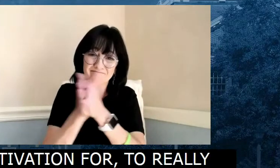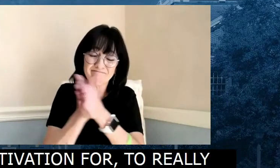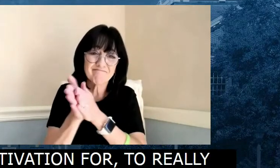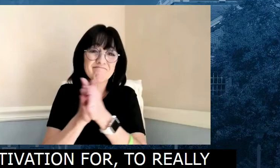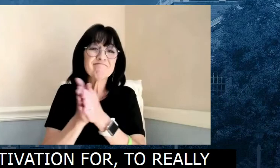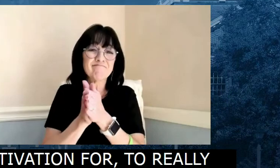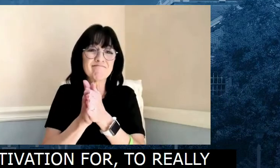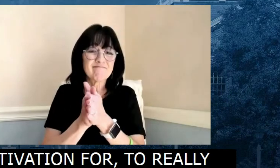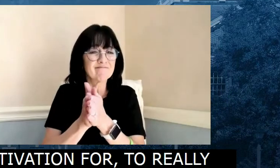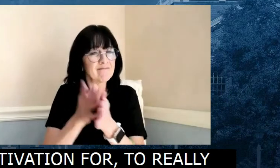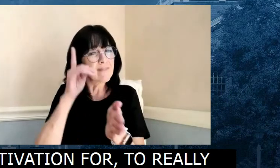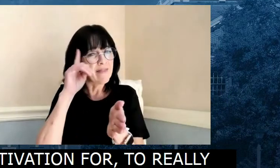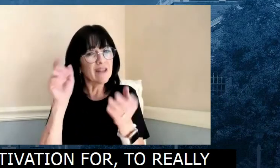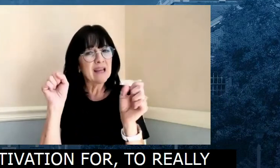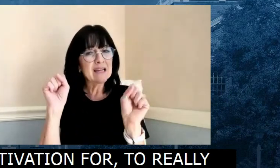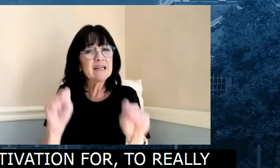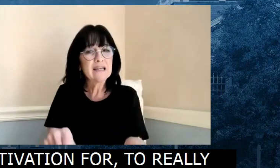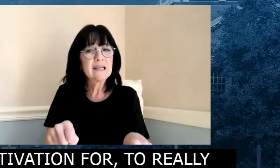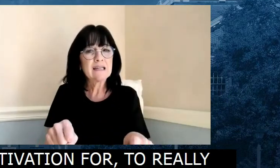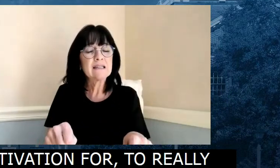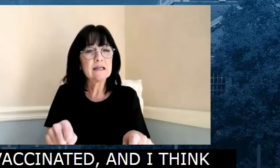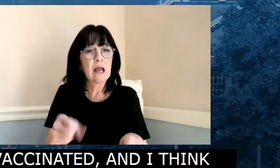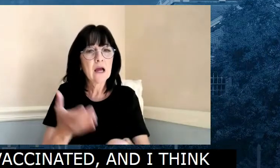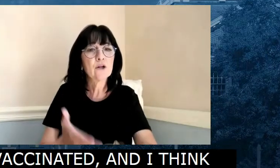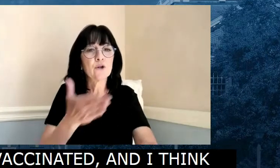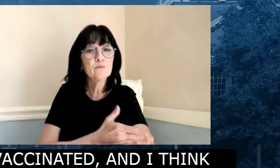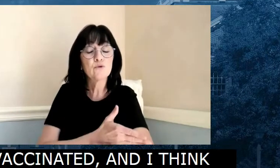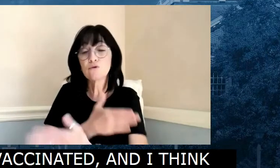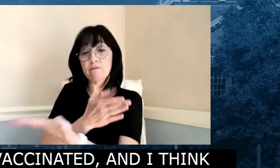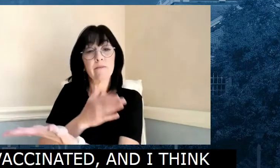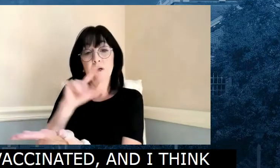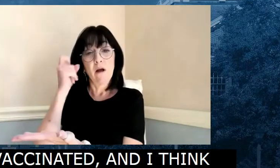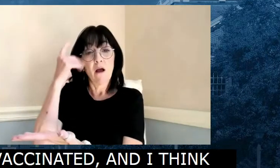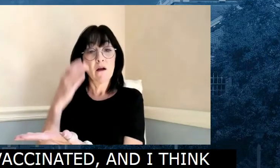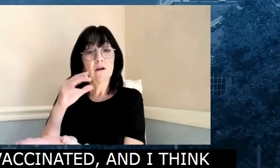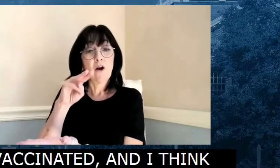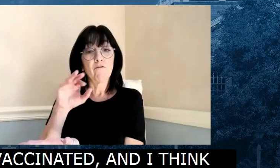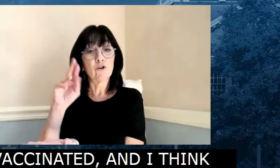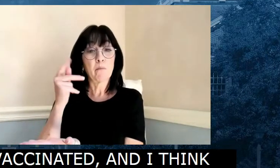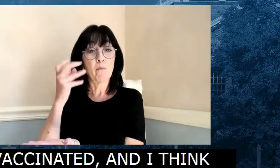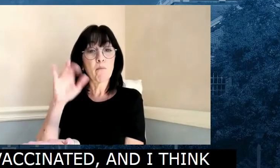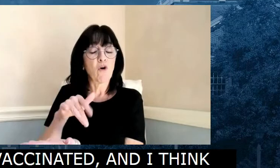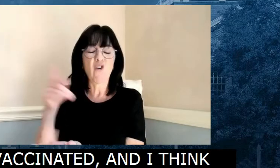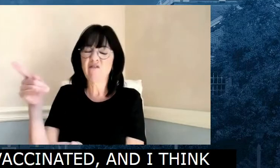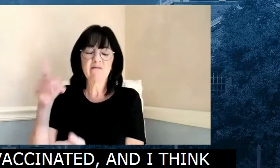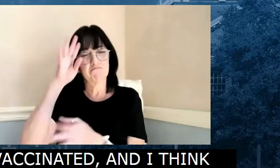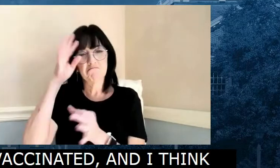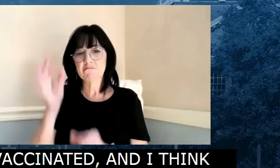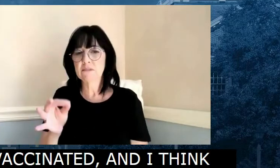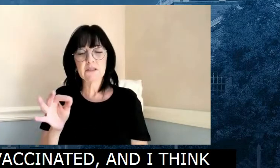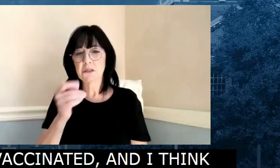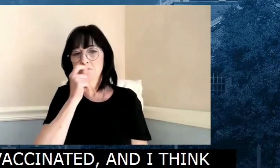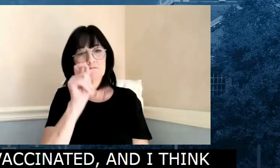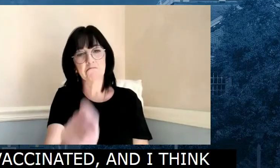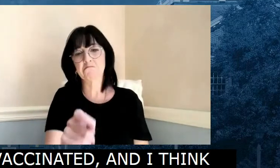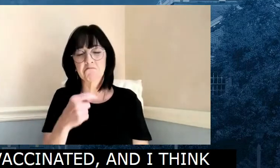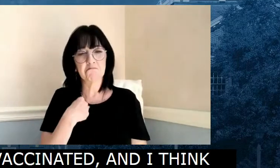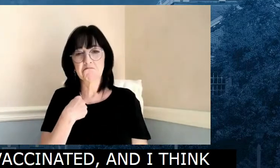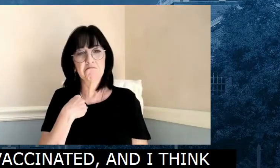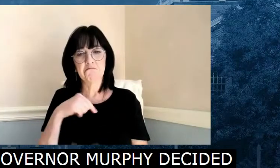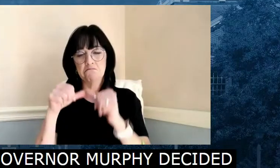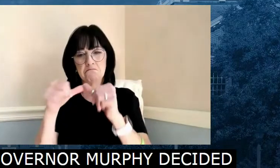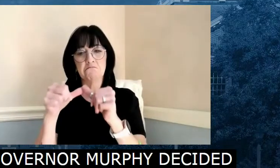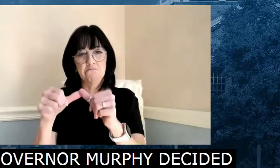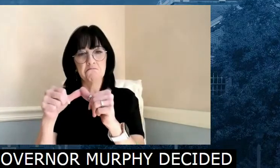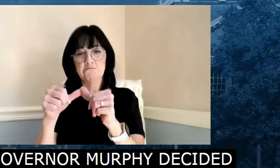can make real progress there. Governor Murphy, he decided to keep the mask mandate for a little bit longer, and it'll be interesting to